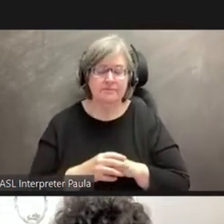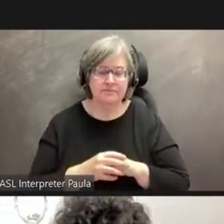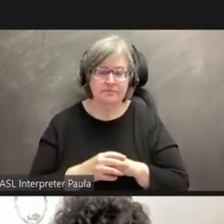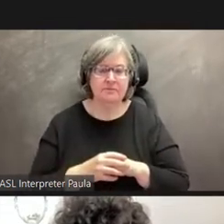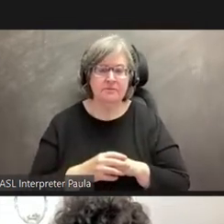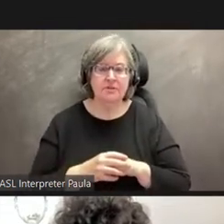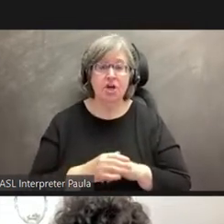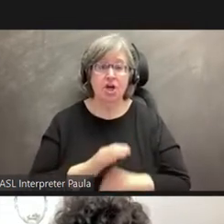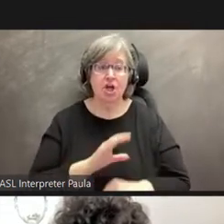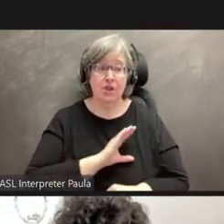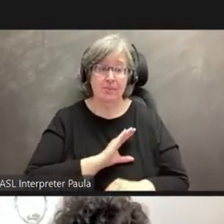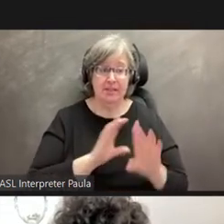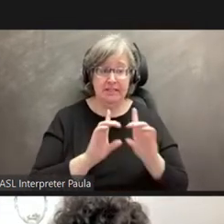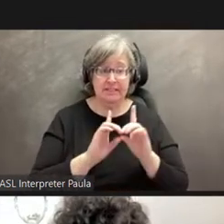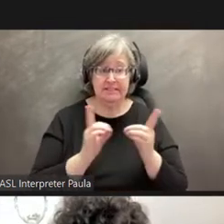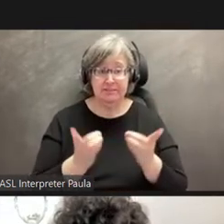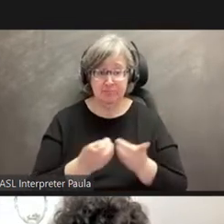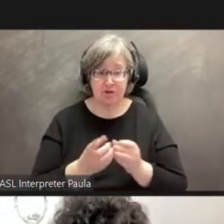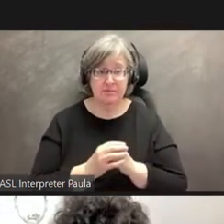The police department